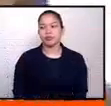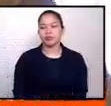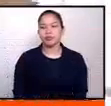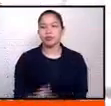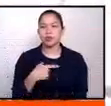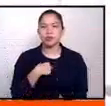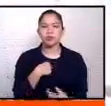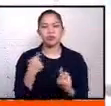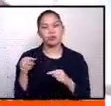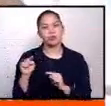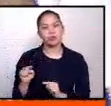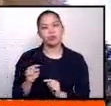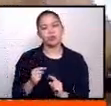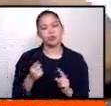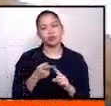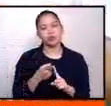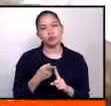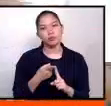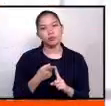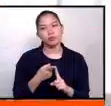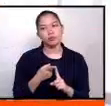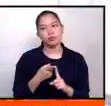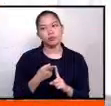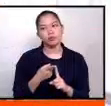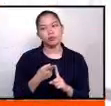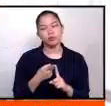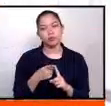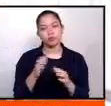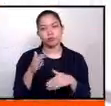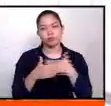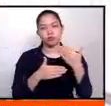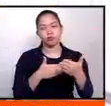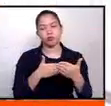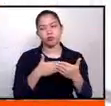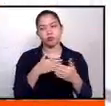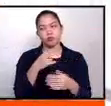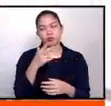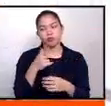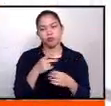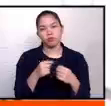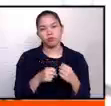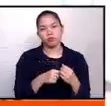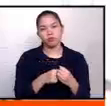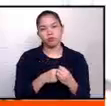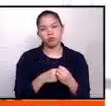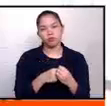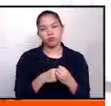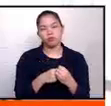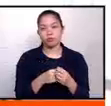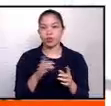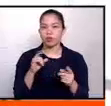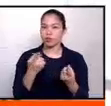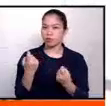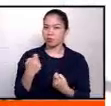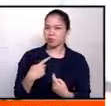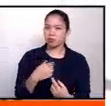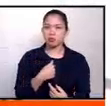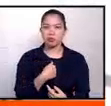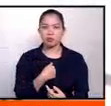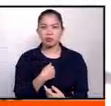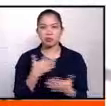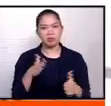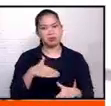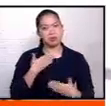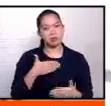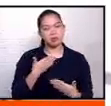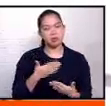I'm going to work for the next 3 years. But if you ask me if I'm happy